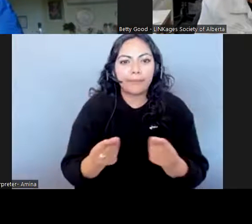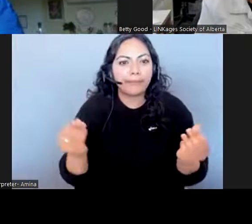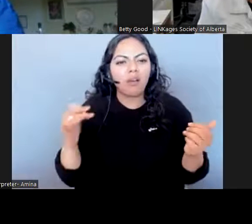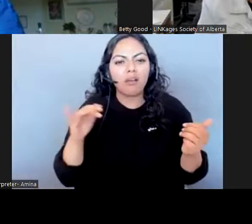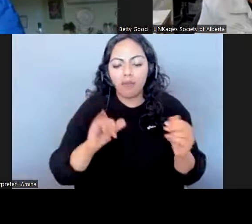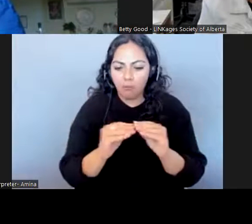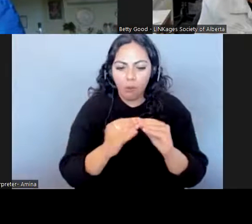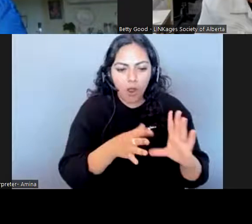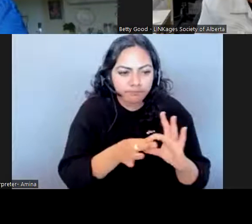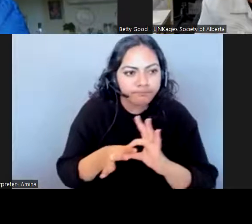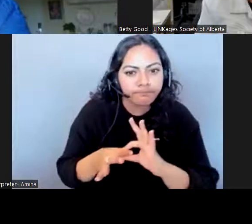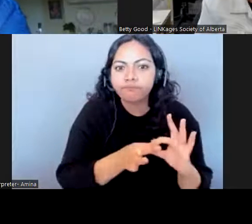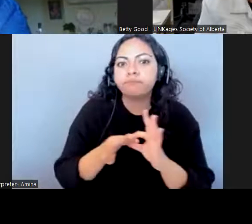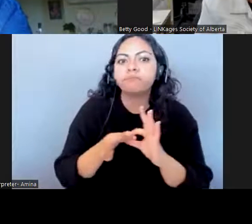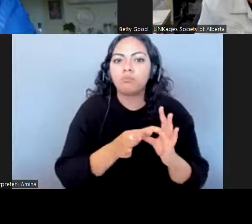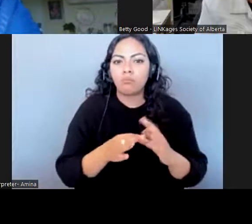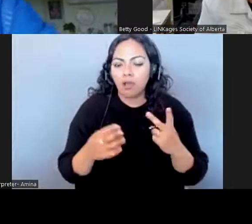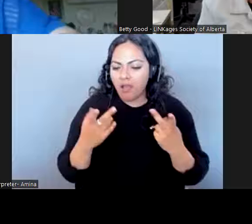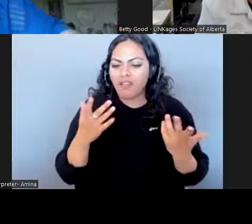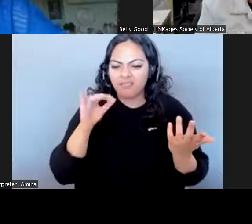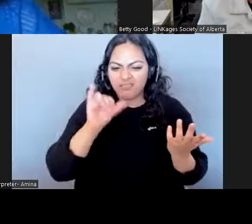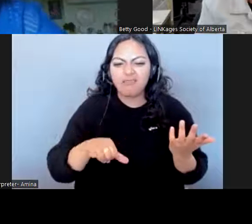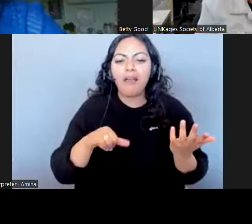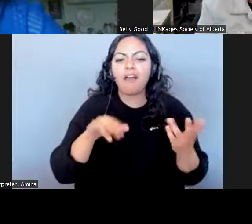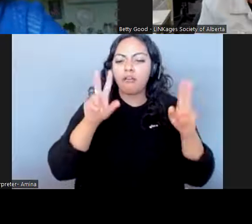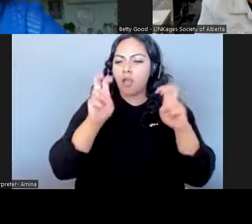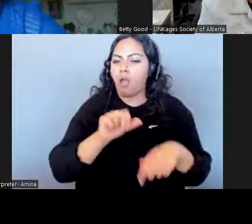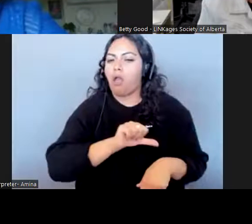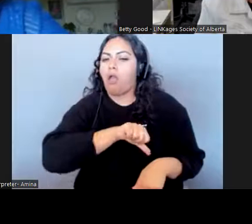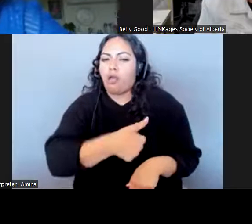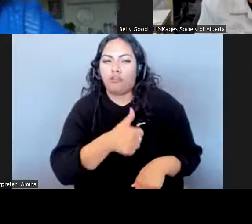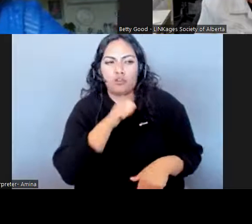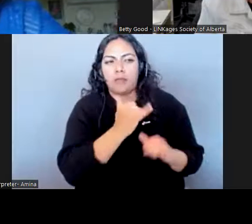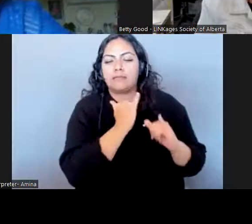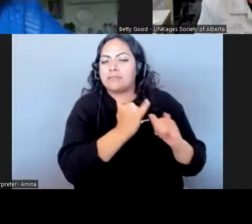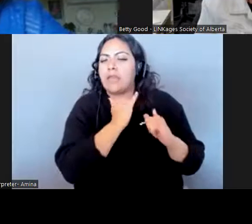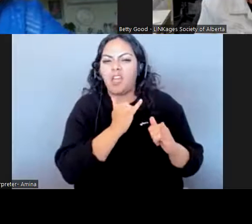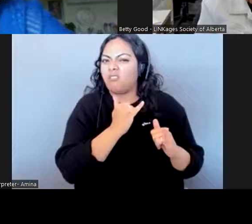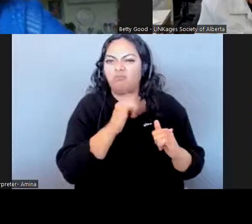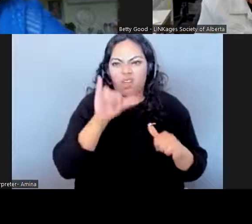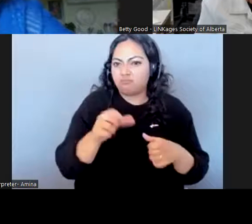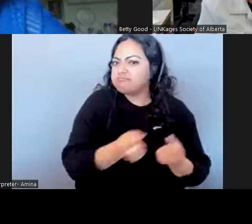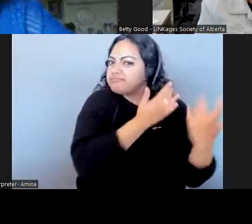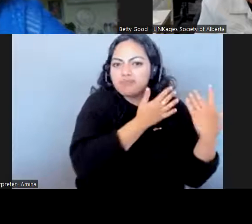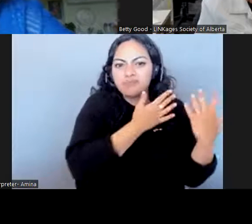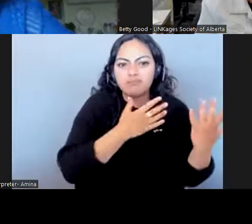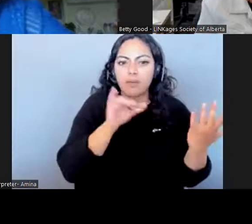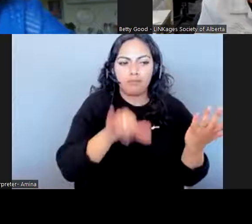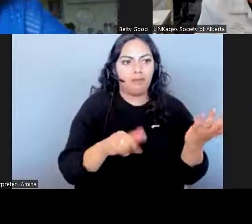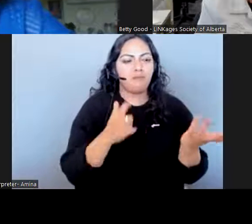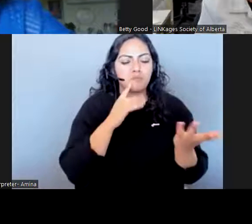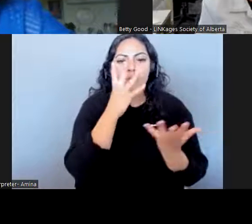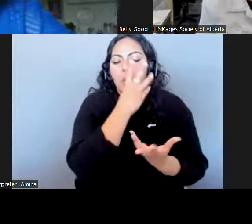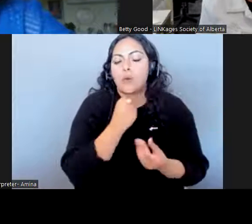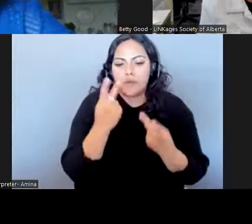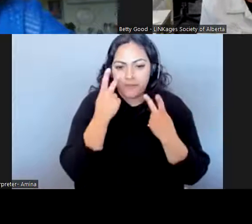these connections and demystify the other. And that's been really beautiful to see